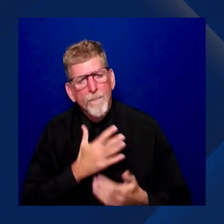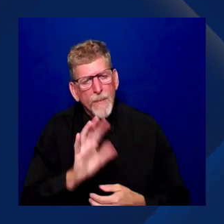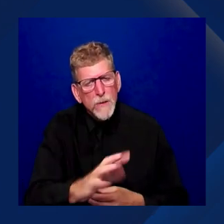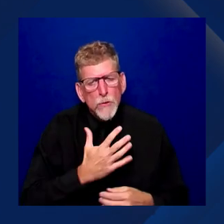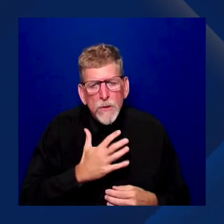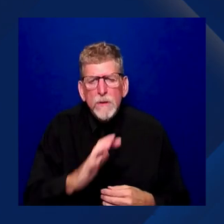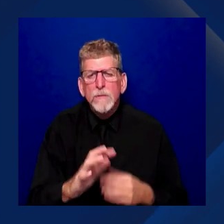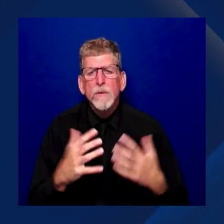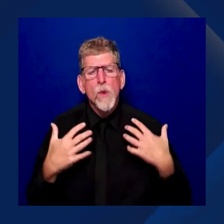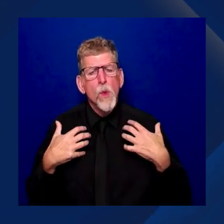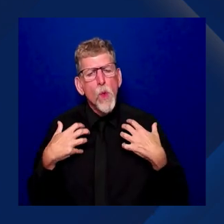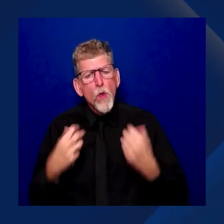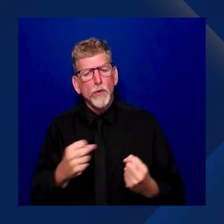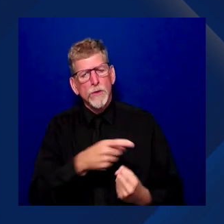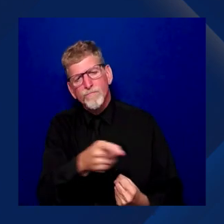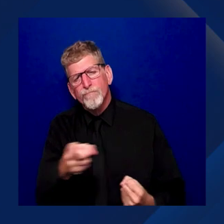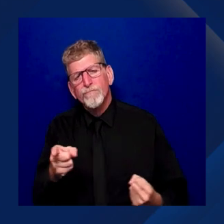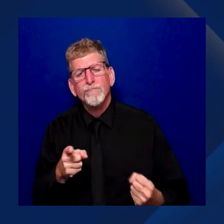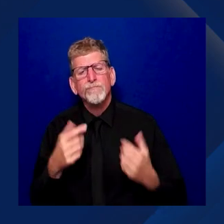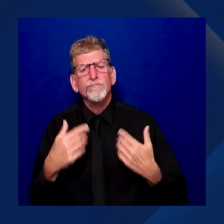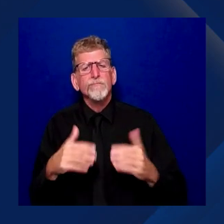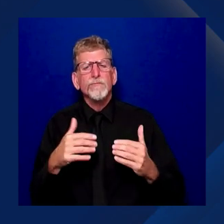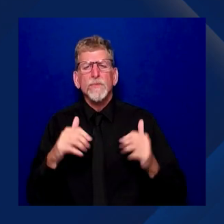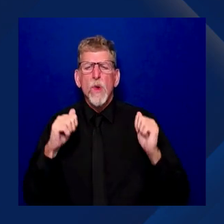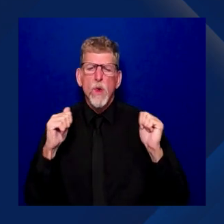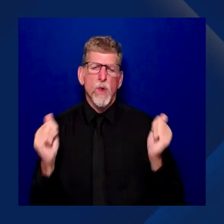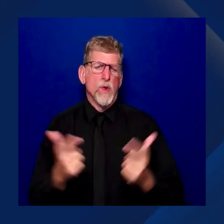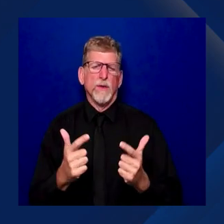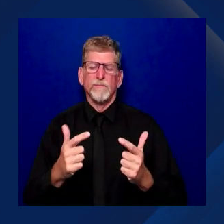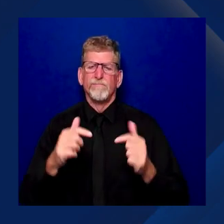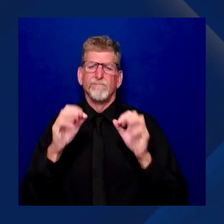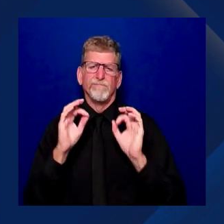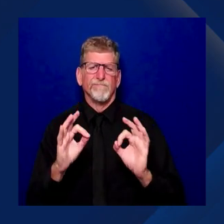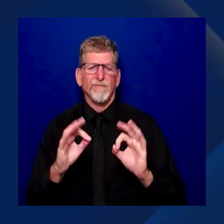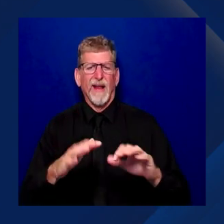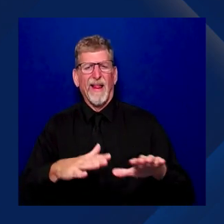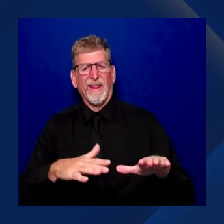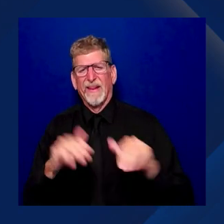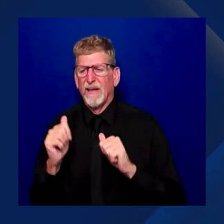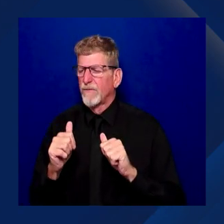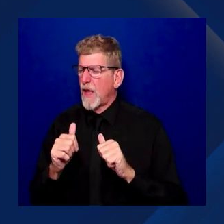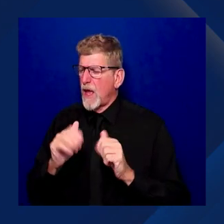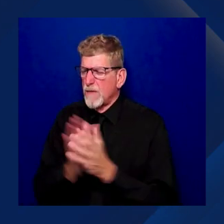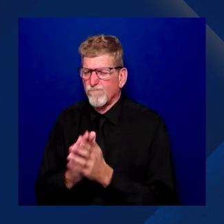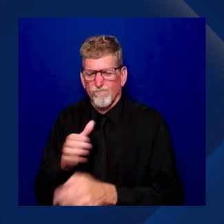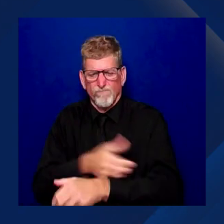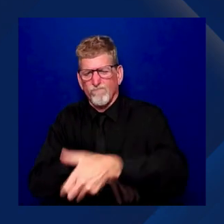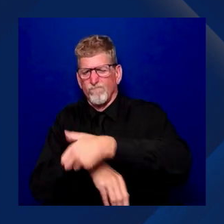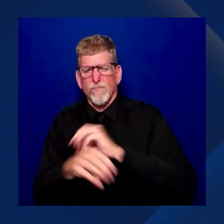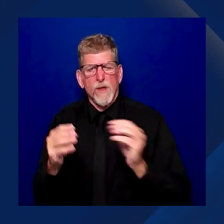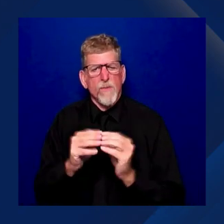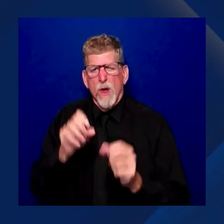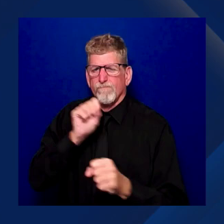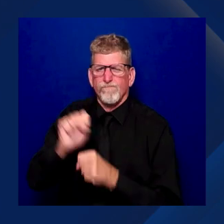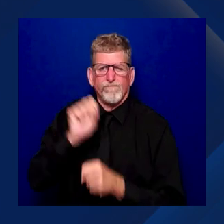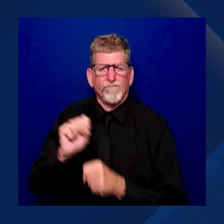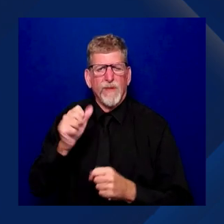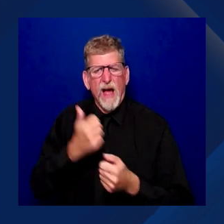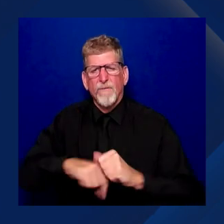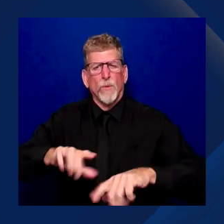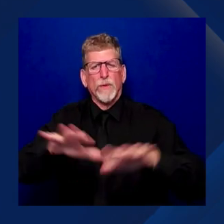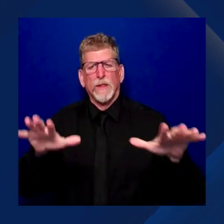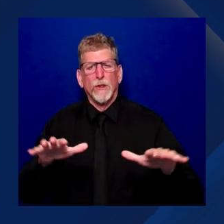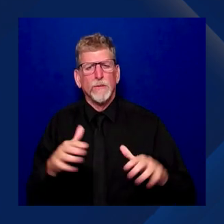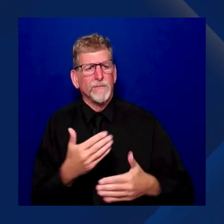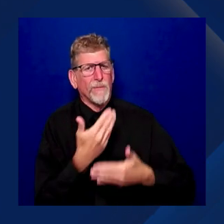leave here more determined than ever to ensure that everyone giving birth in this country, no